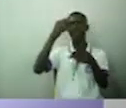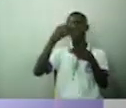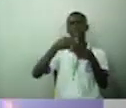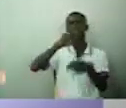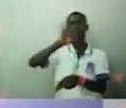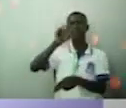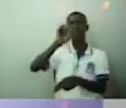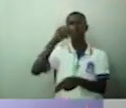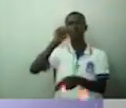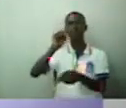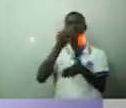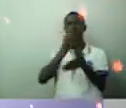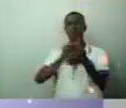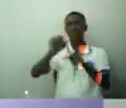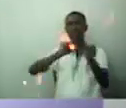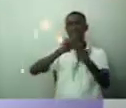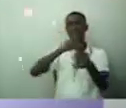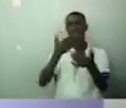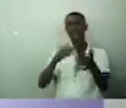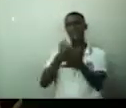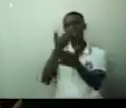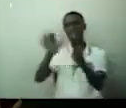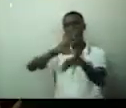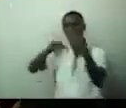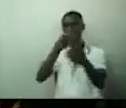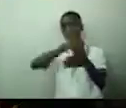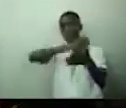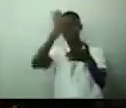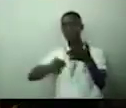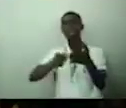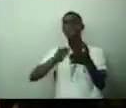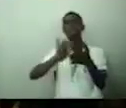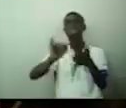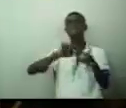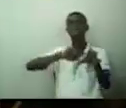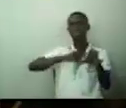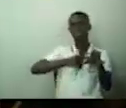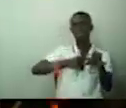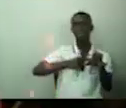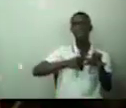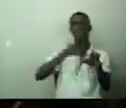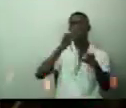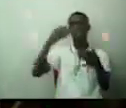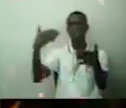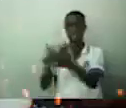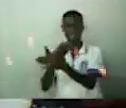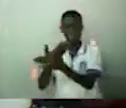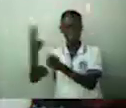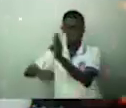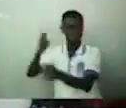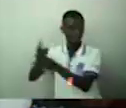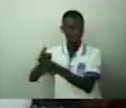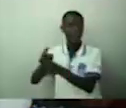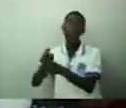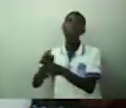the end of all things. I mean, the end of all things and the beginning of the new beginning. The beginning of